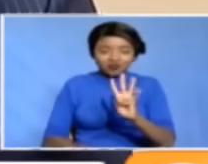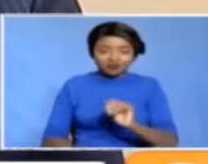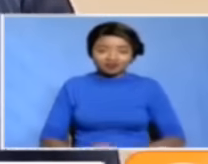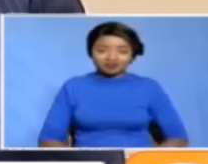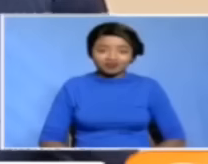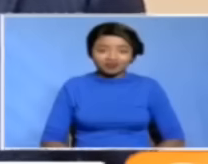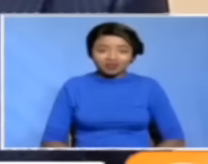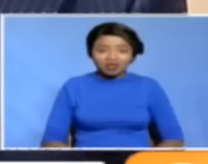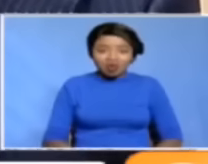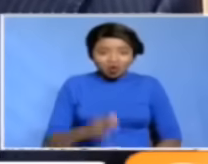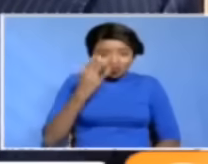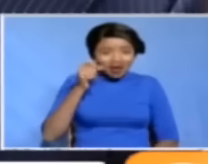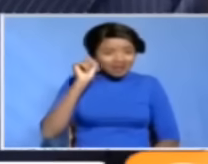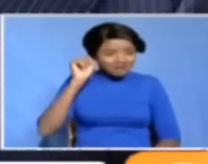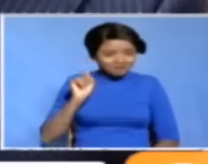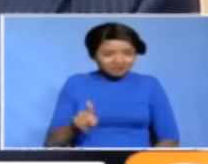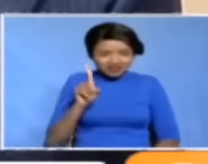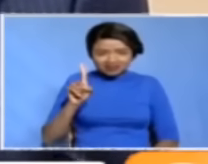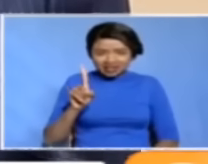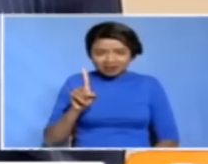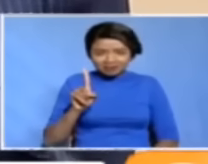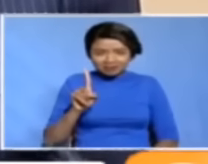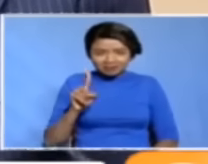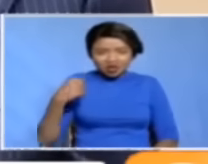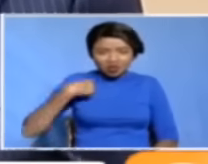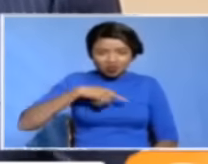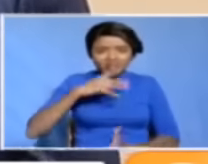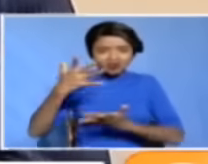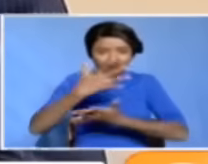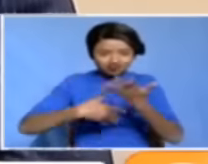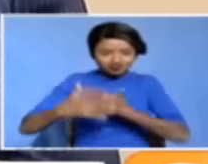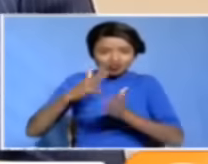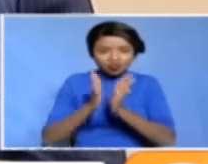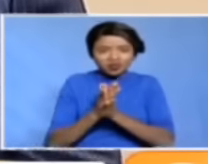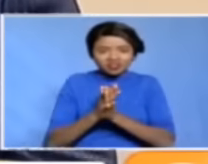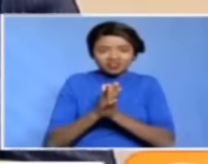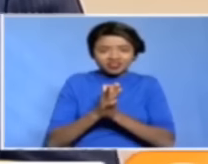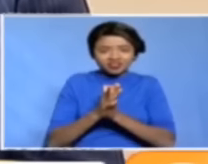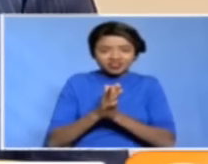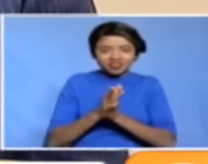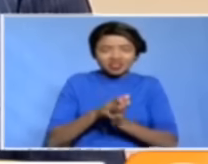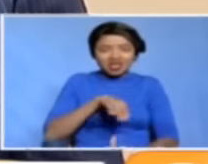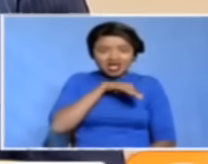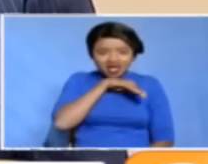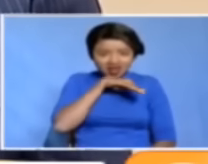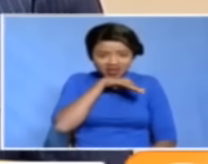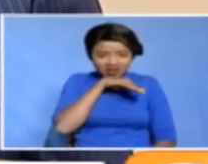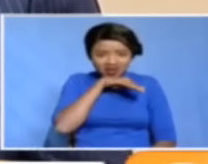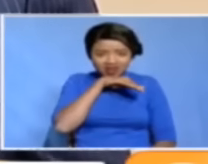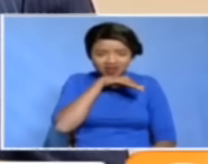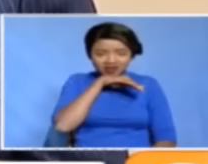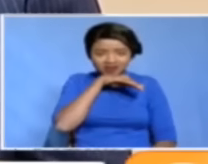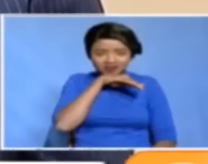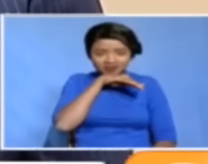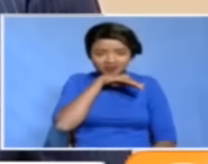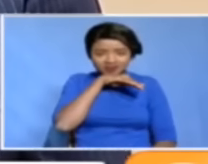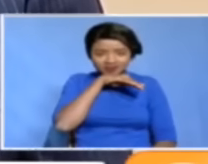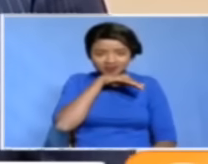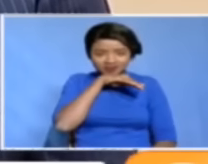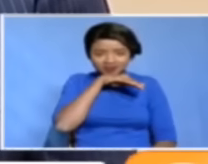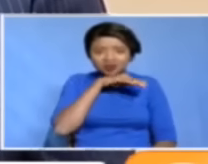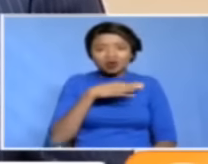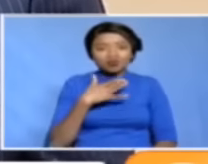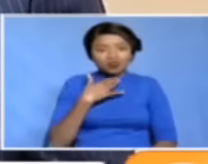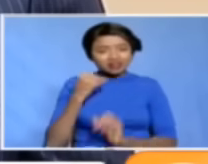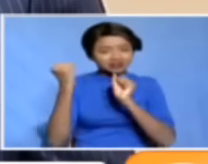first time, mm-hmm. our engagement with the former prime minister, from where I sit, is to